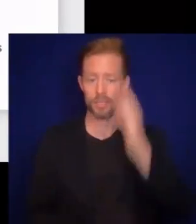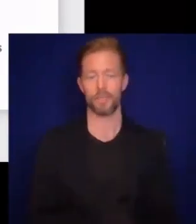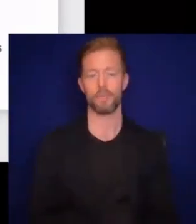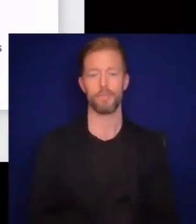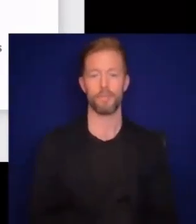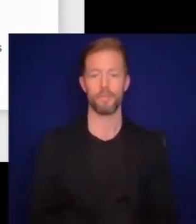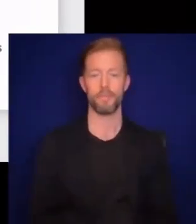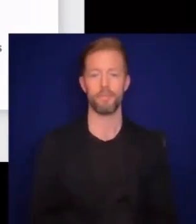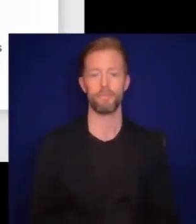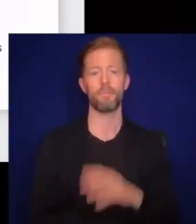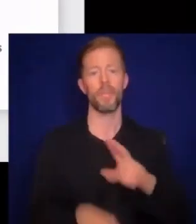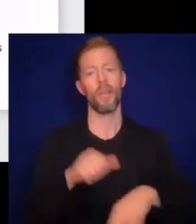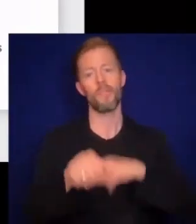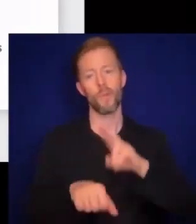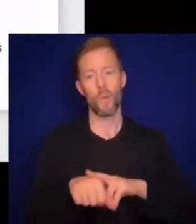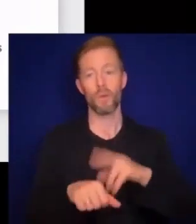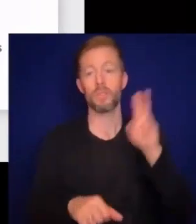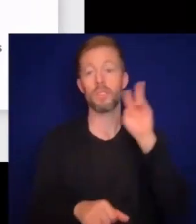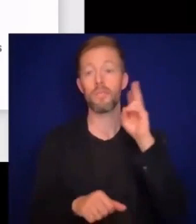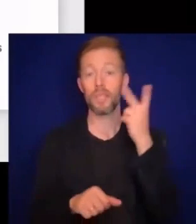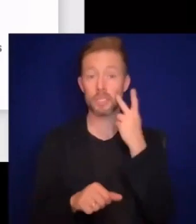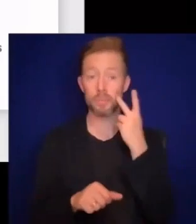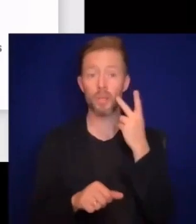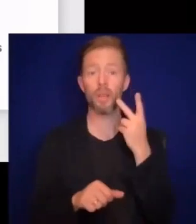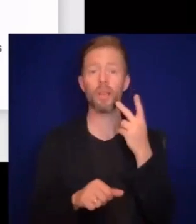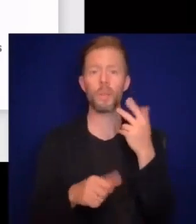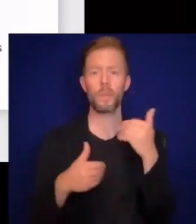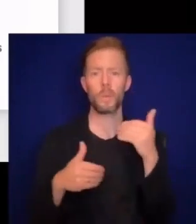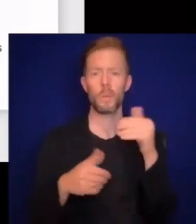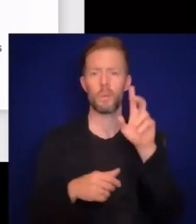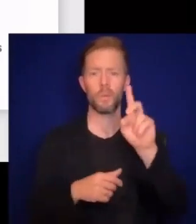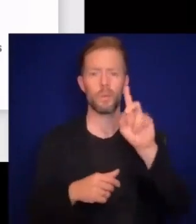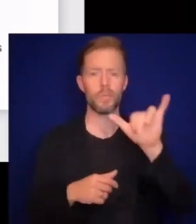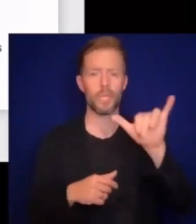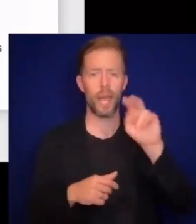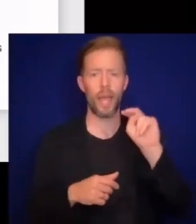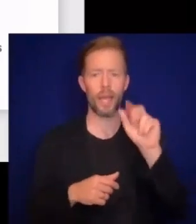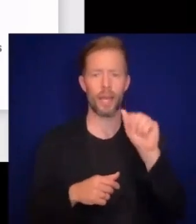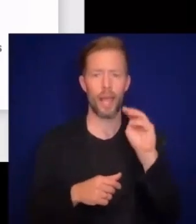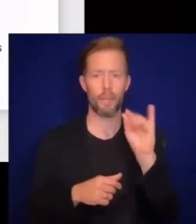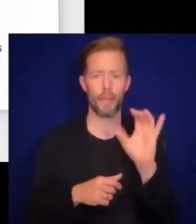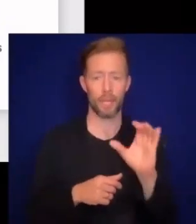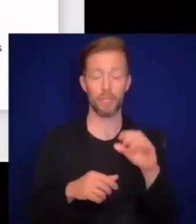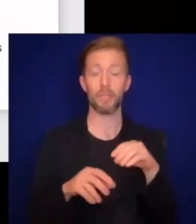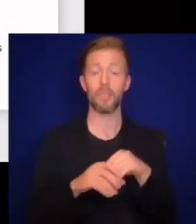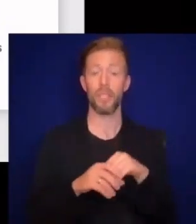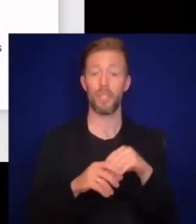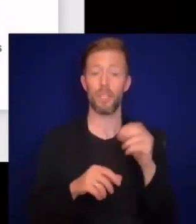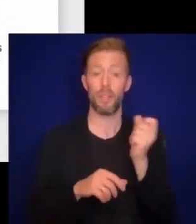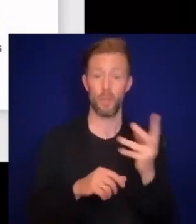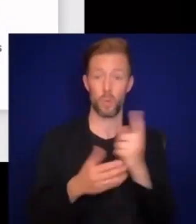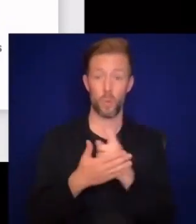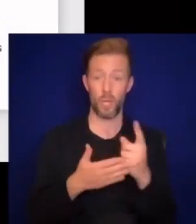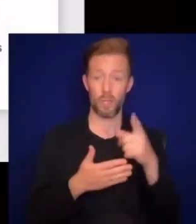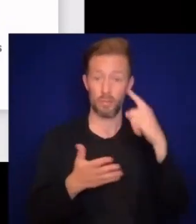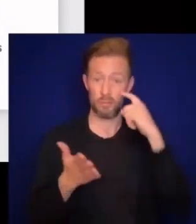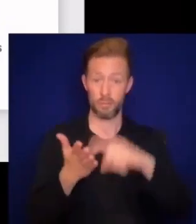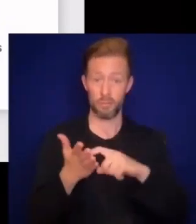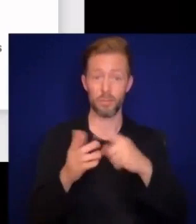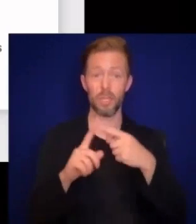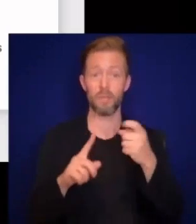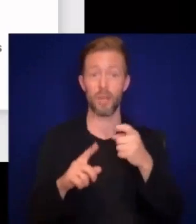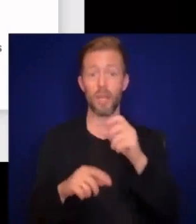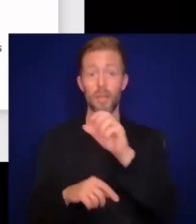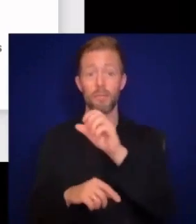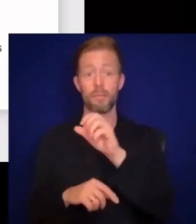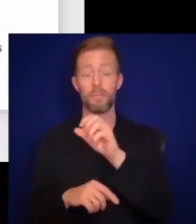children. And of course, the vegetable gardens are very dynamic. In a couple of weeks, you may go